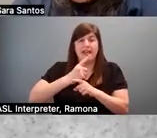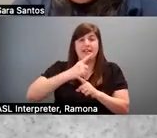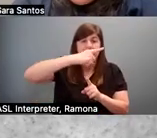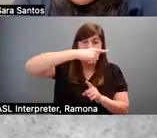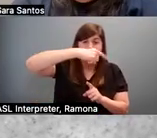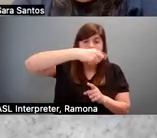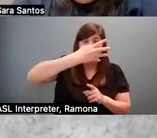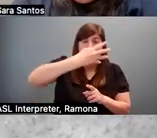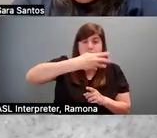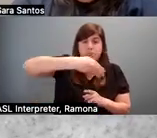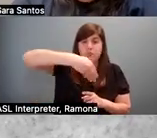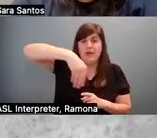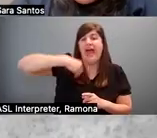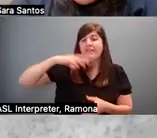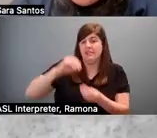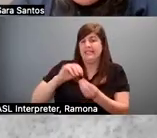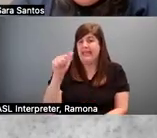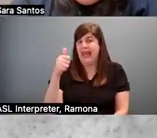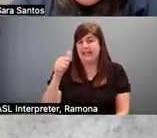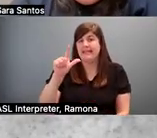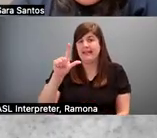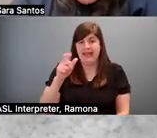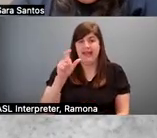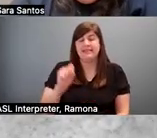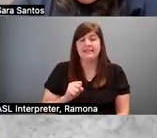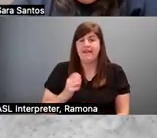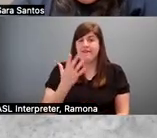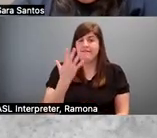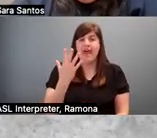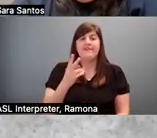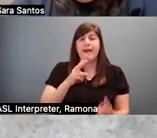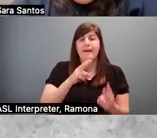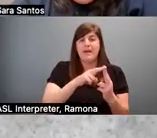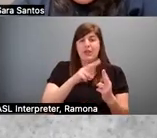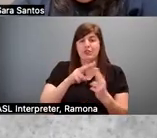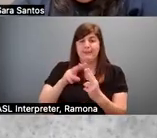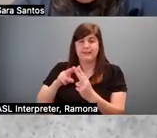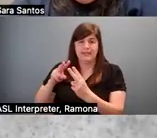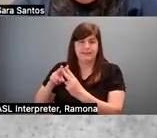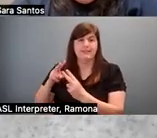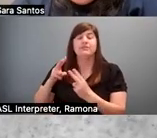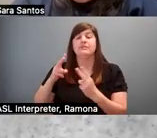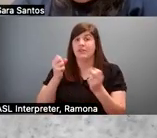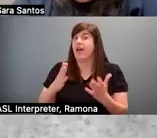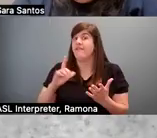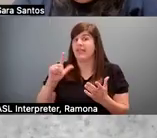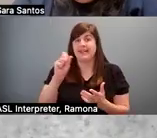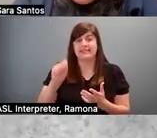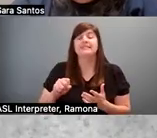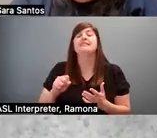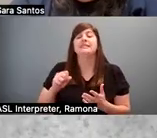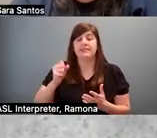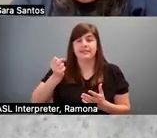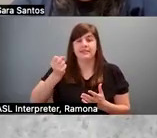So shrimp have 10 legs, 5 pairs. It's a lot of legs. And they beat them at